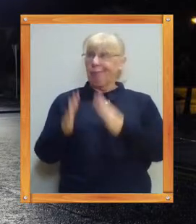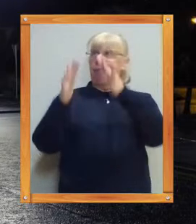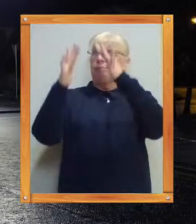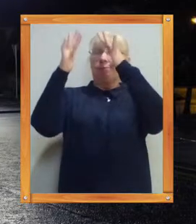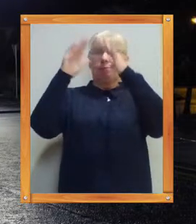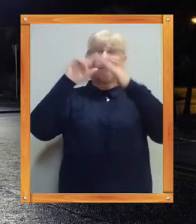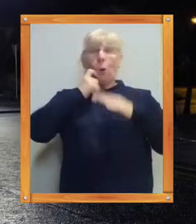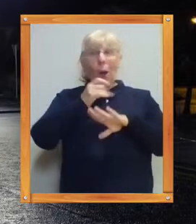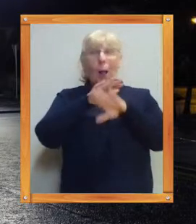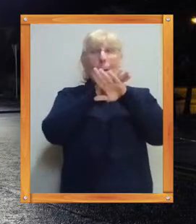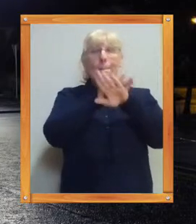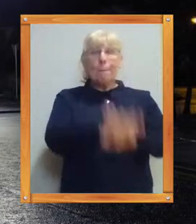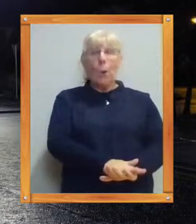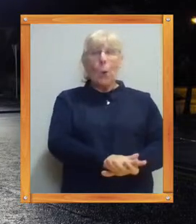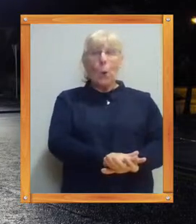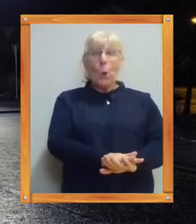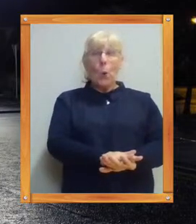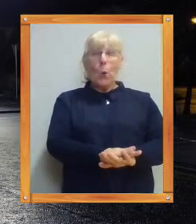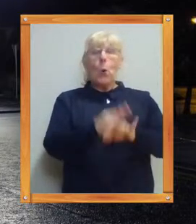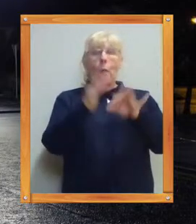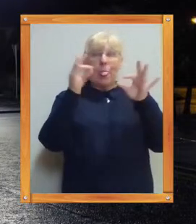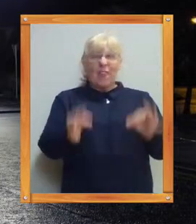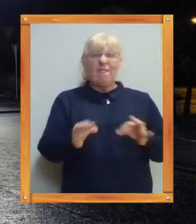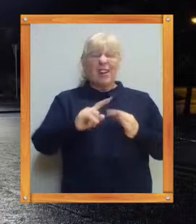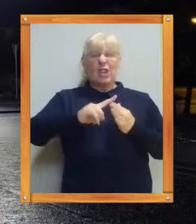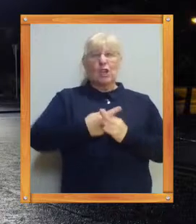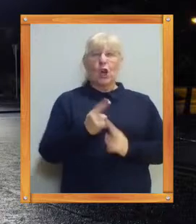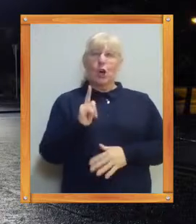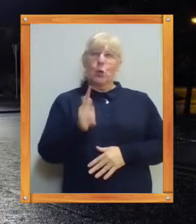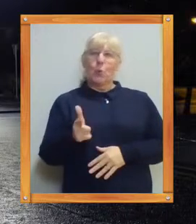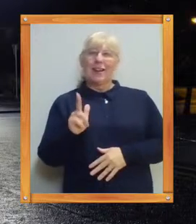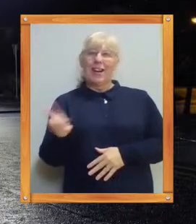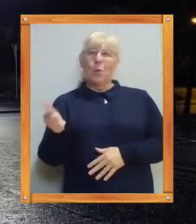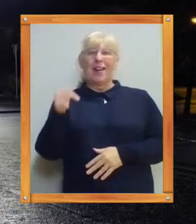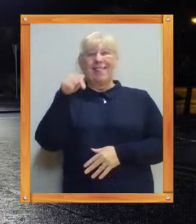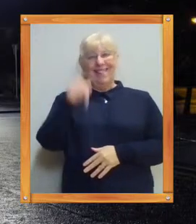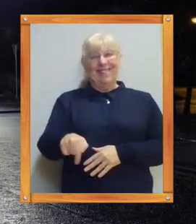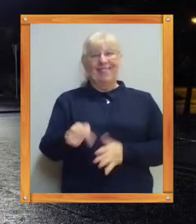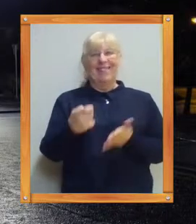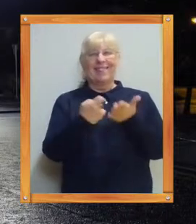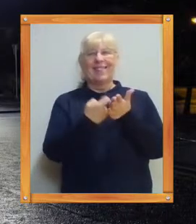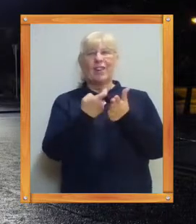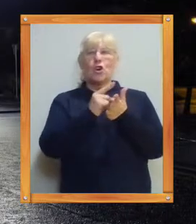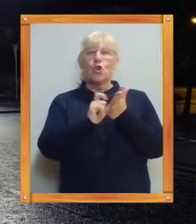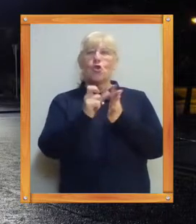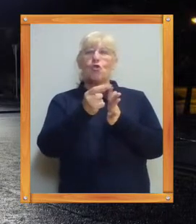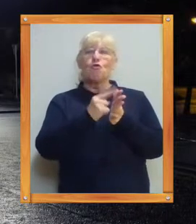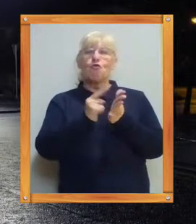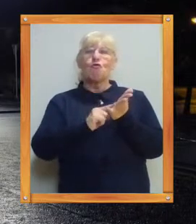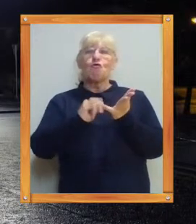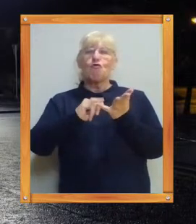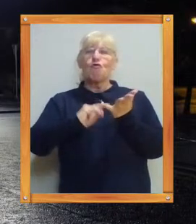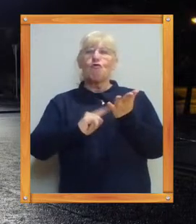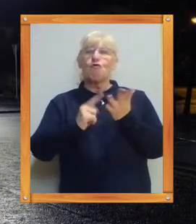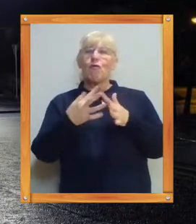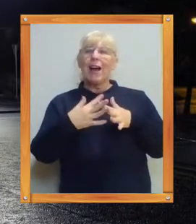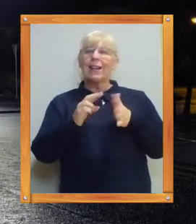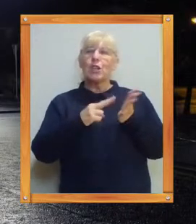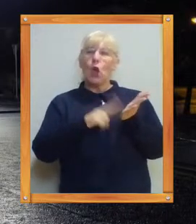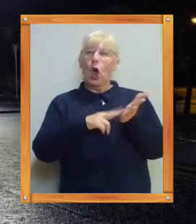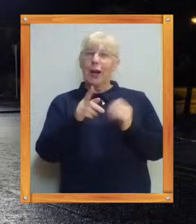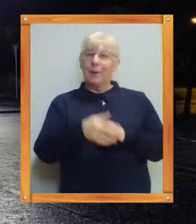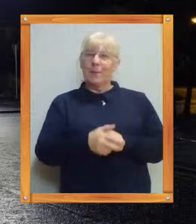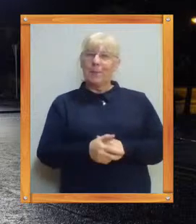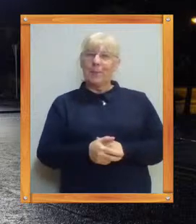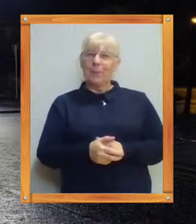the official start of Christmas 2020 here in Randalstown. So wherever you're watching us tonight, thank you so much for